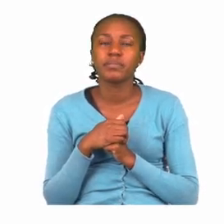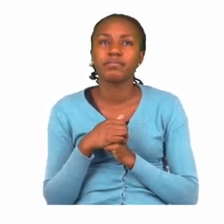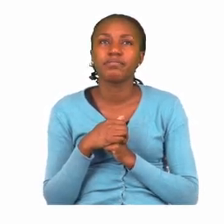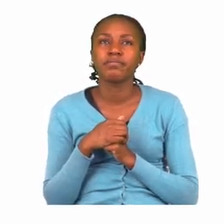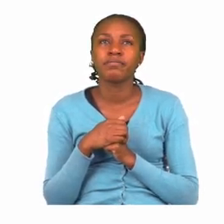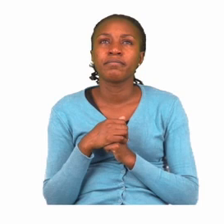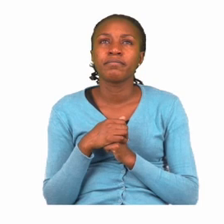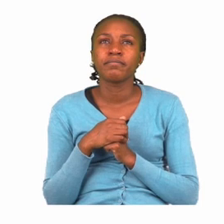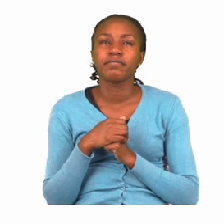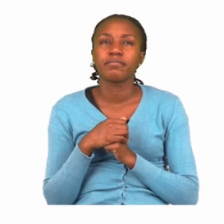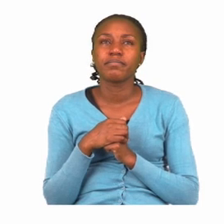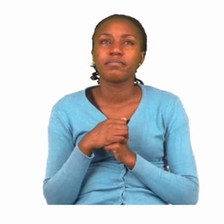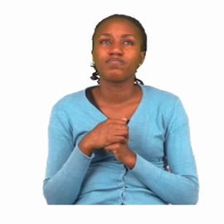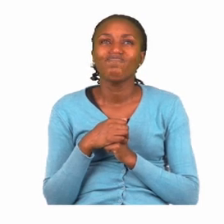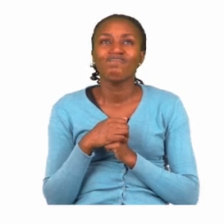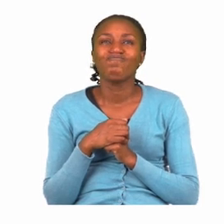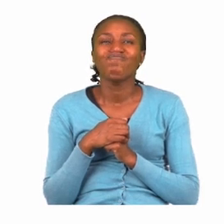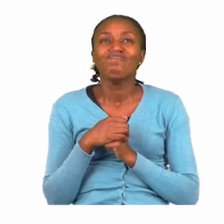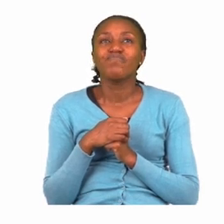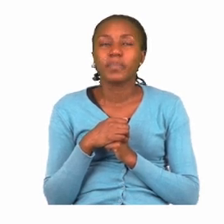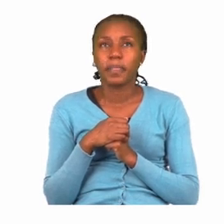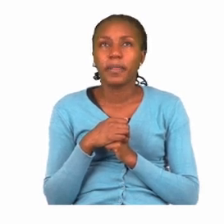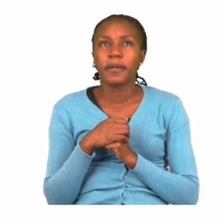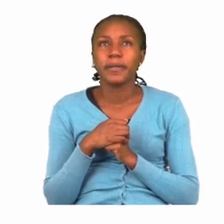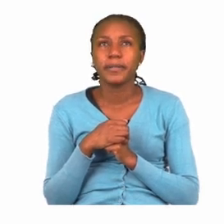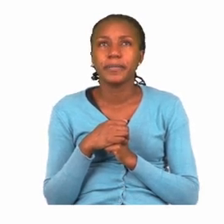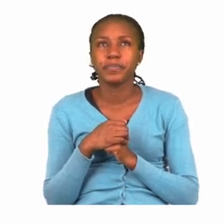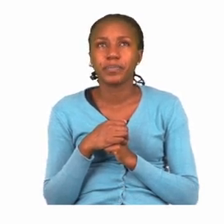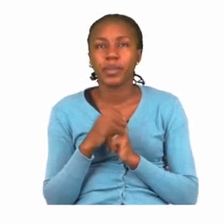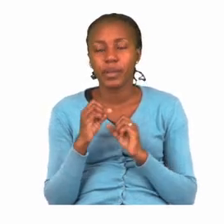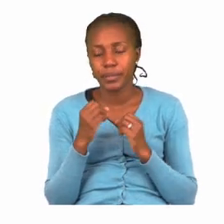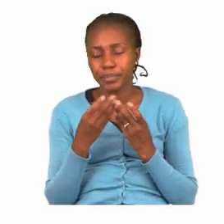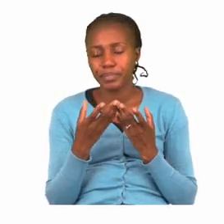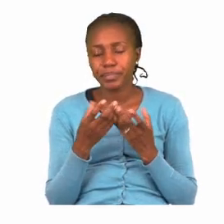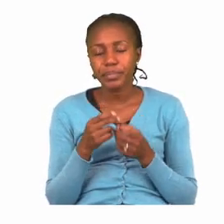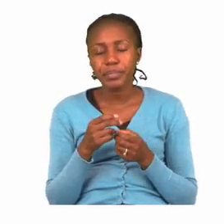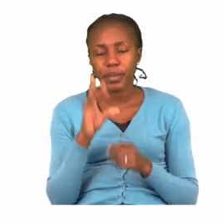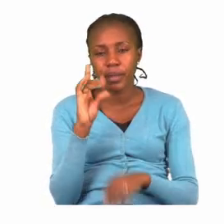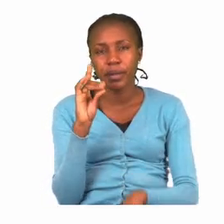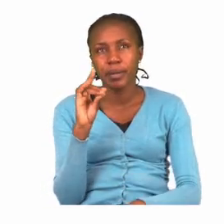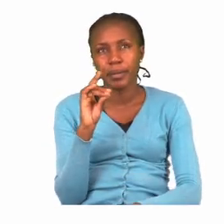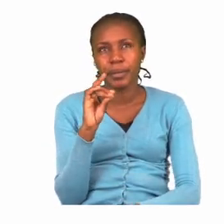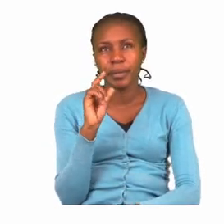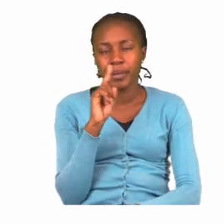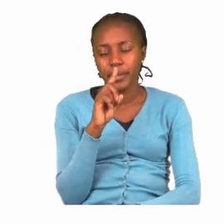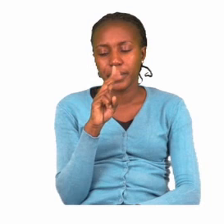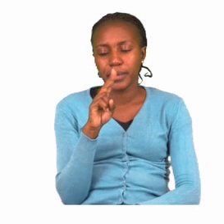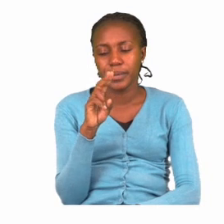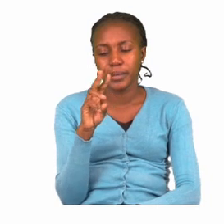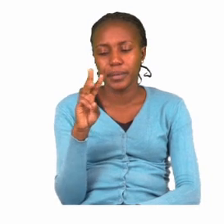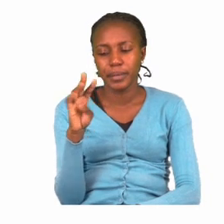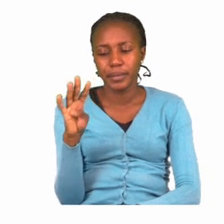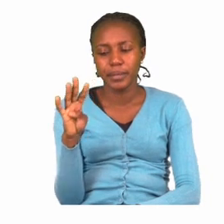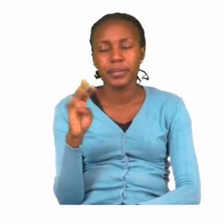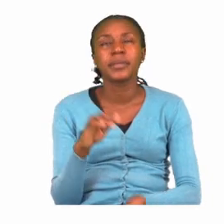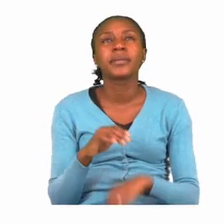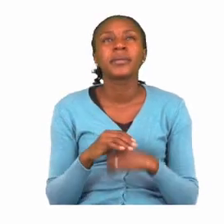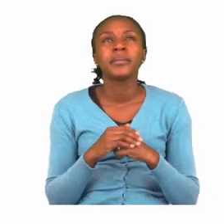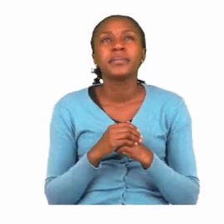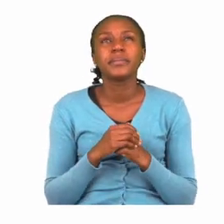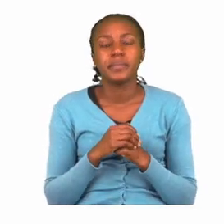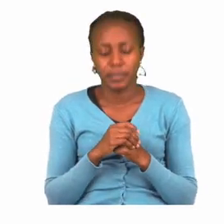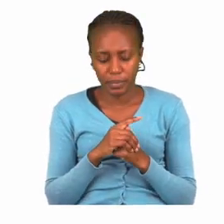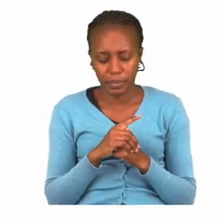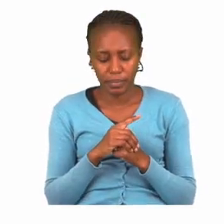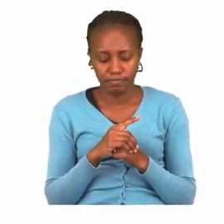we continue, let's quickly have a look at all the dogs. I want us to quickly go ahead and count all